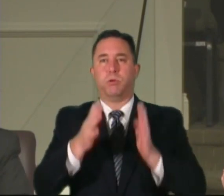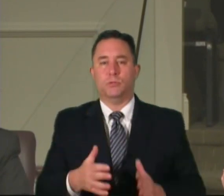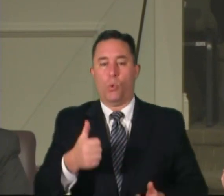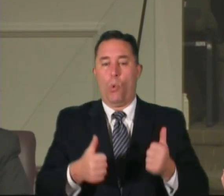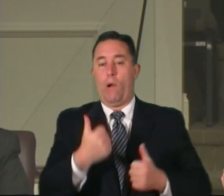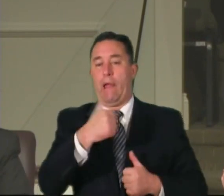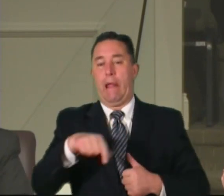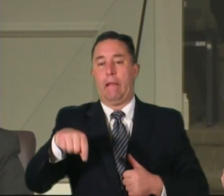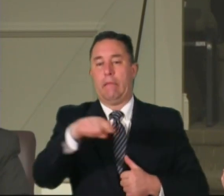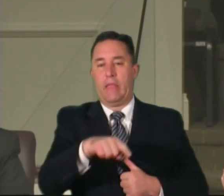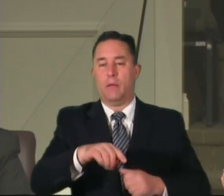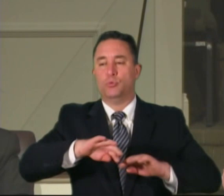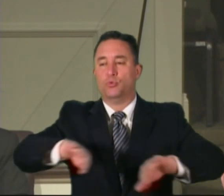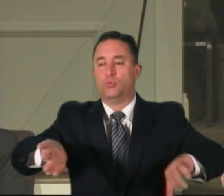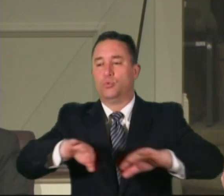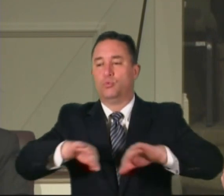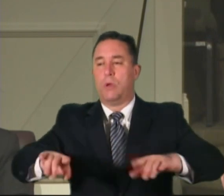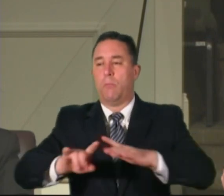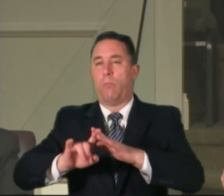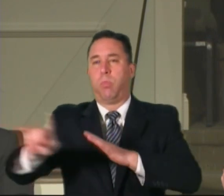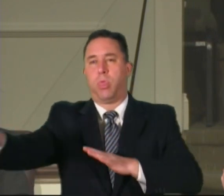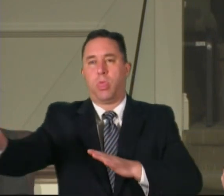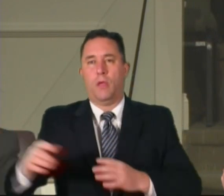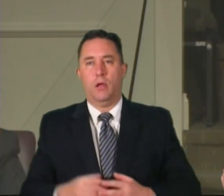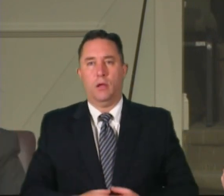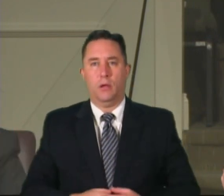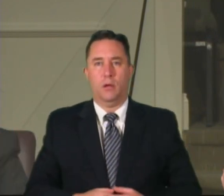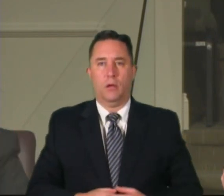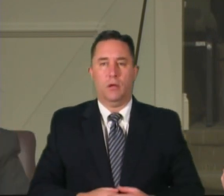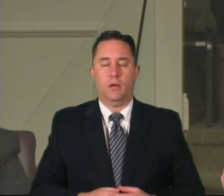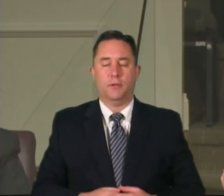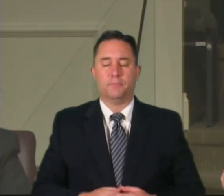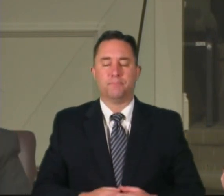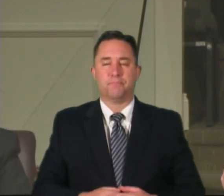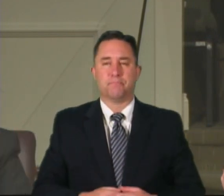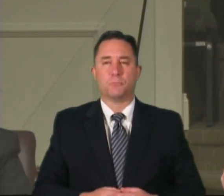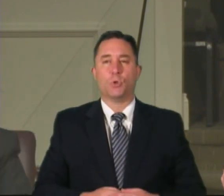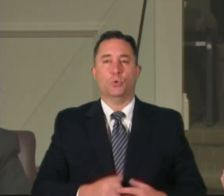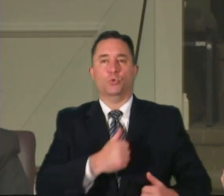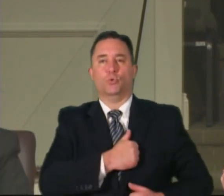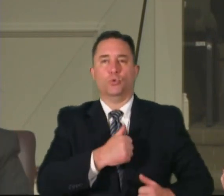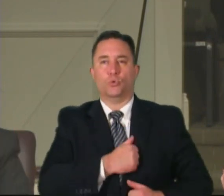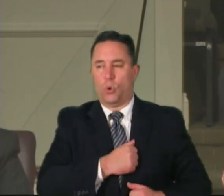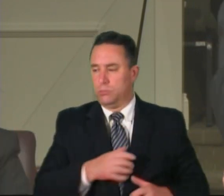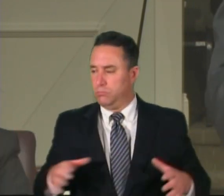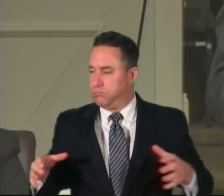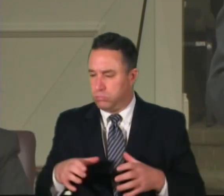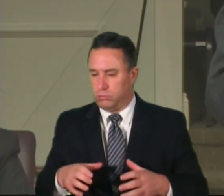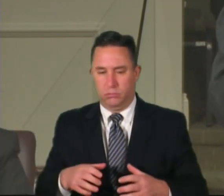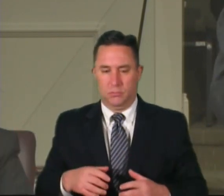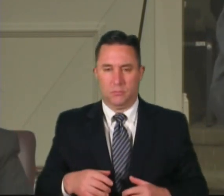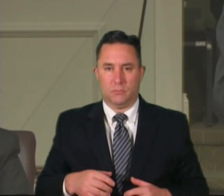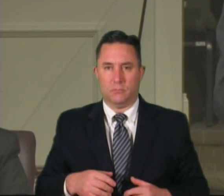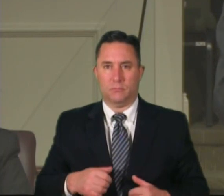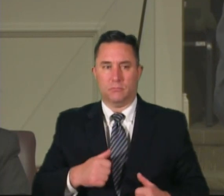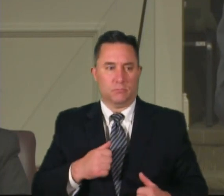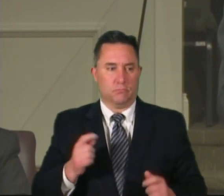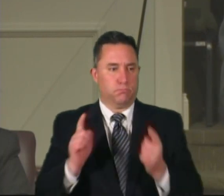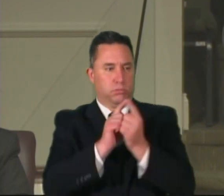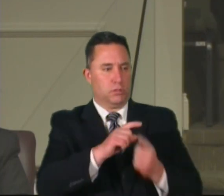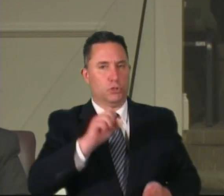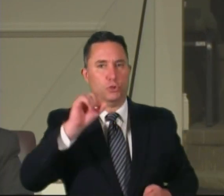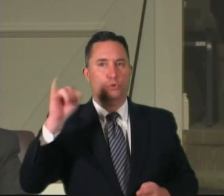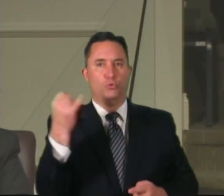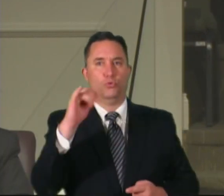any of them should swim out and escape. So the soldiers came to the centurion, they came to Julius, and they